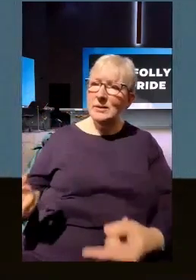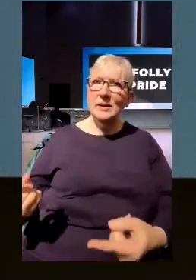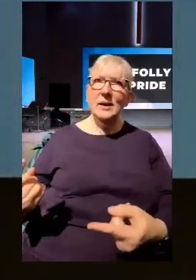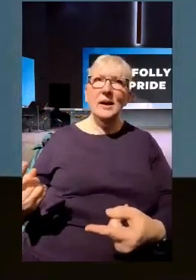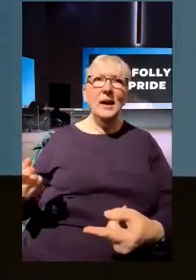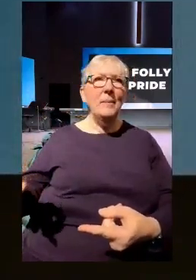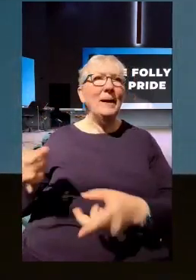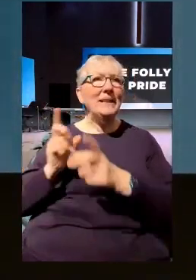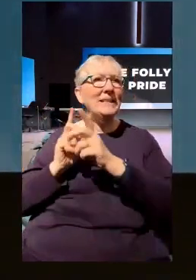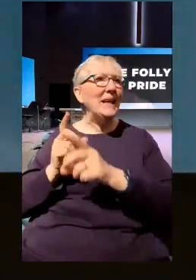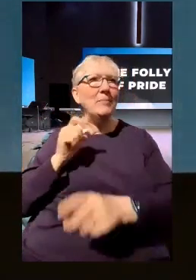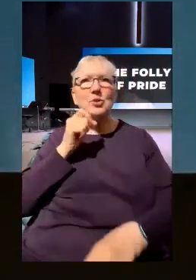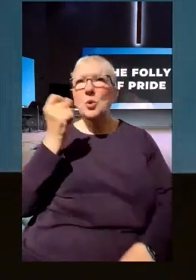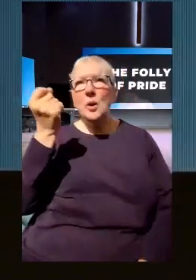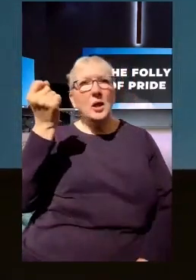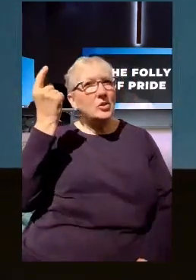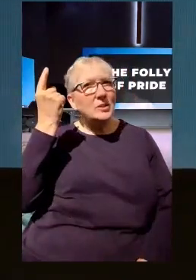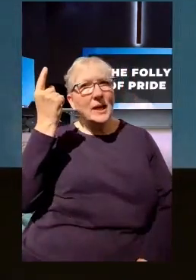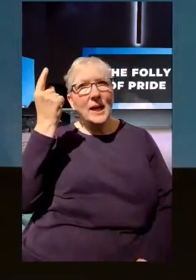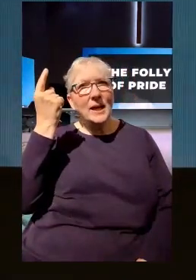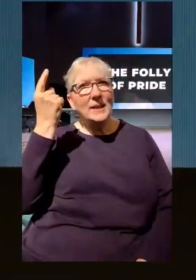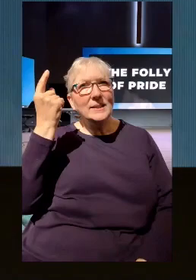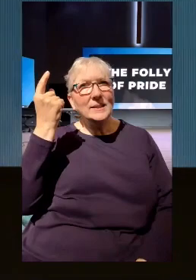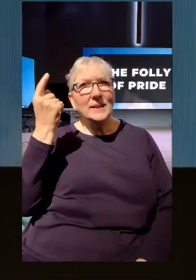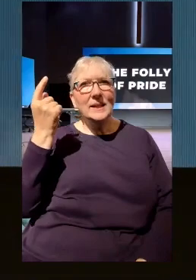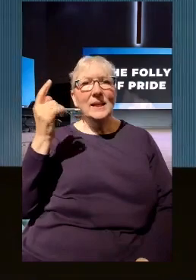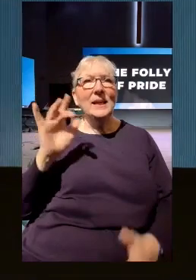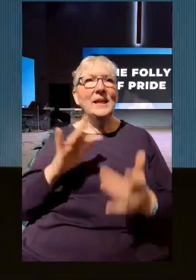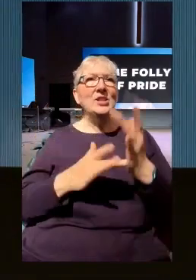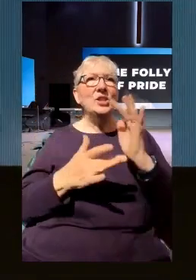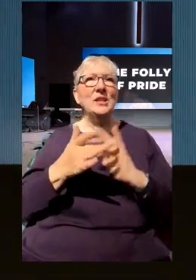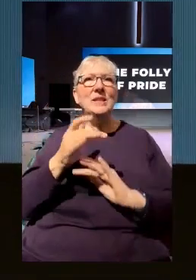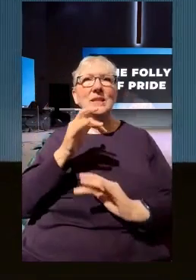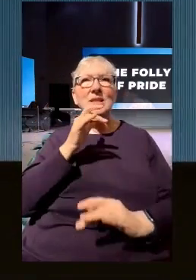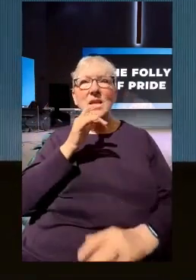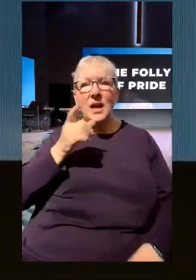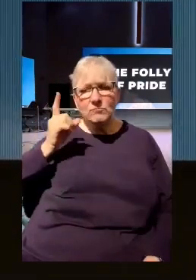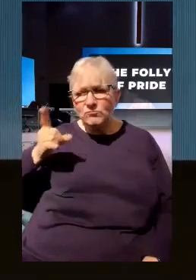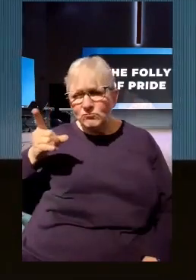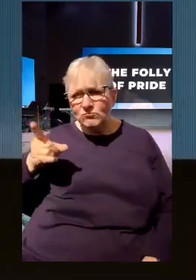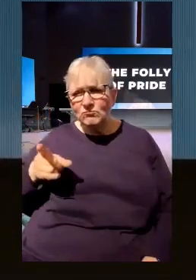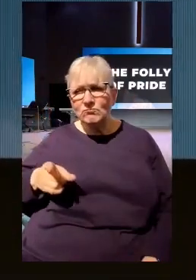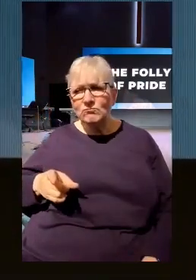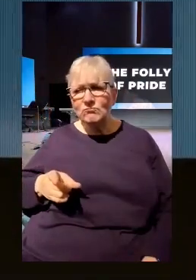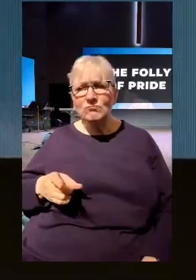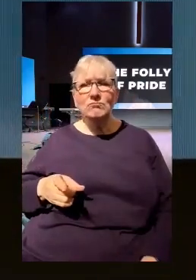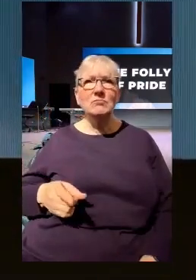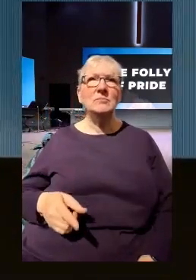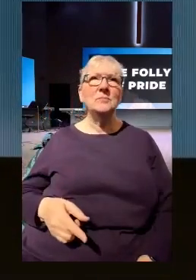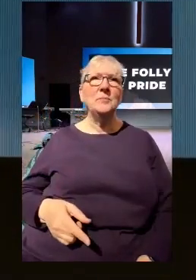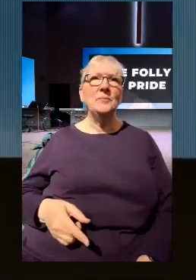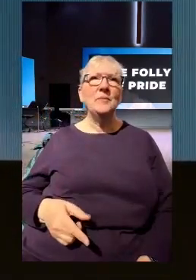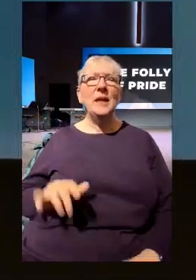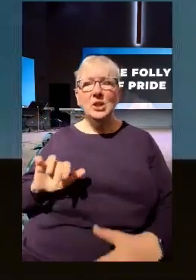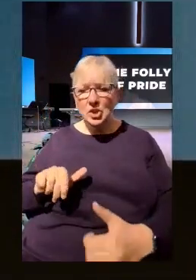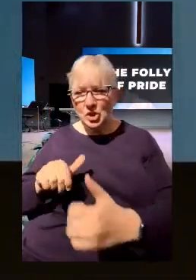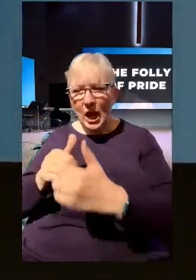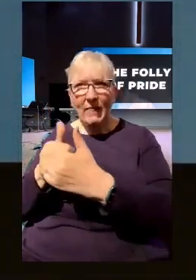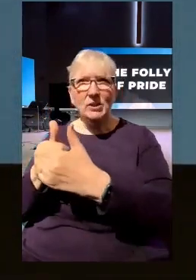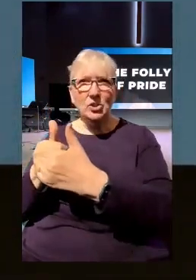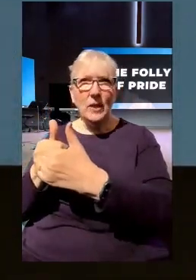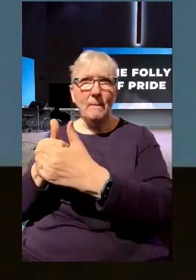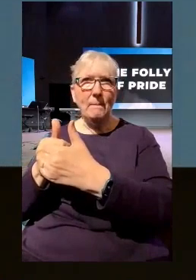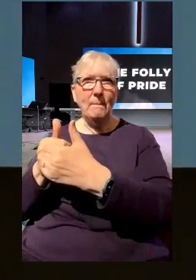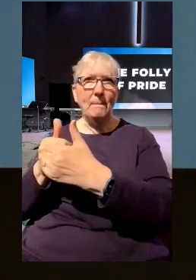it, still, he doesn't blast them. He challenges them.